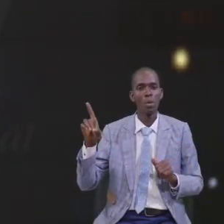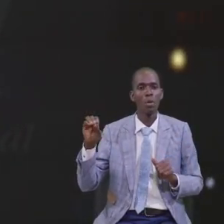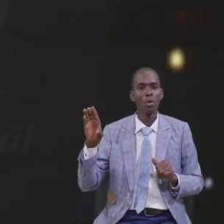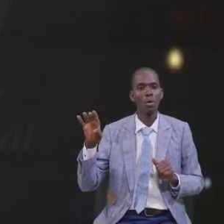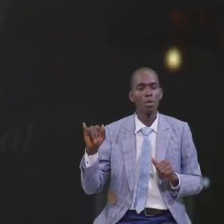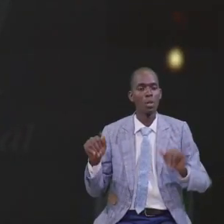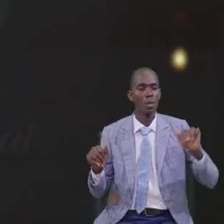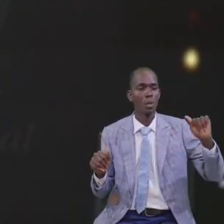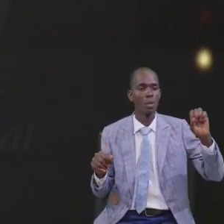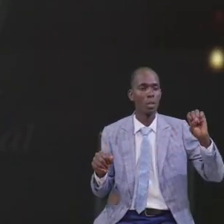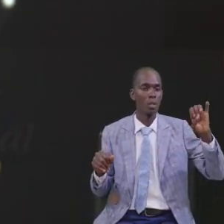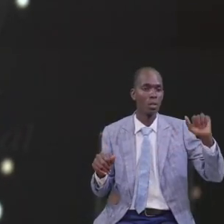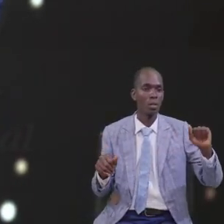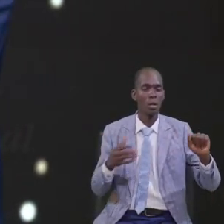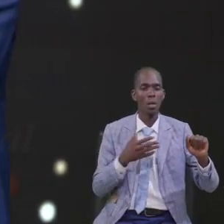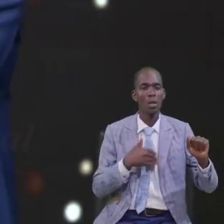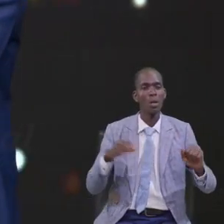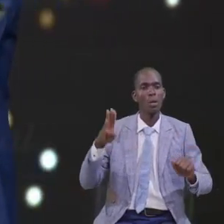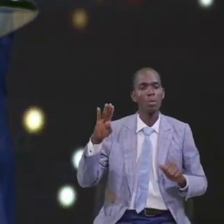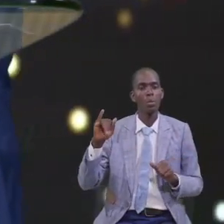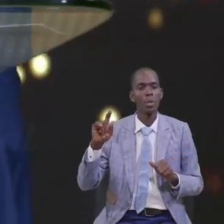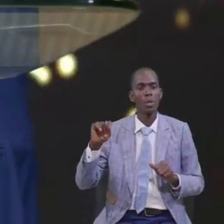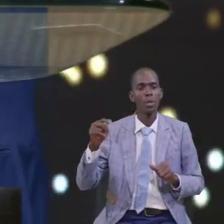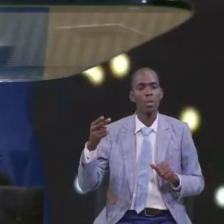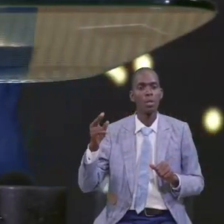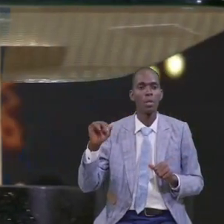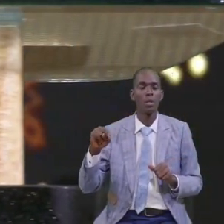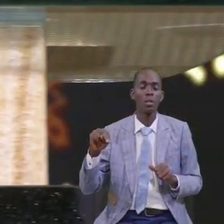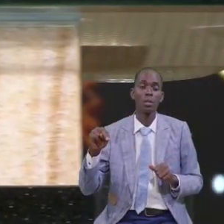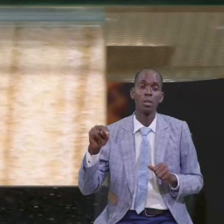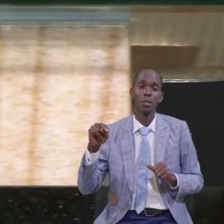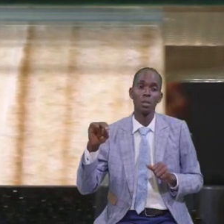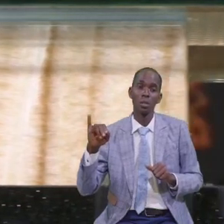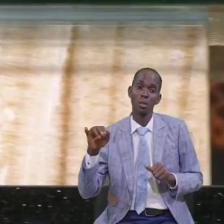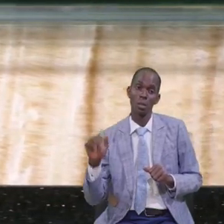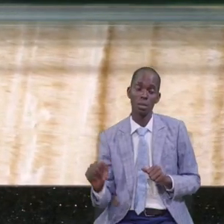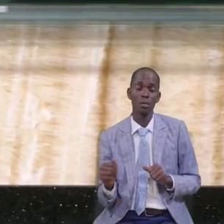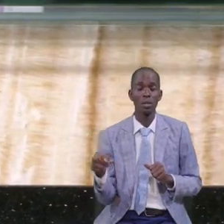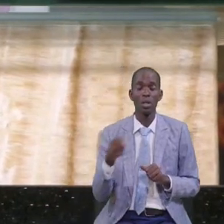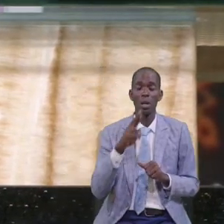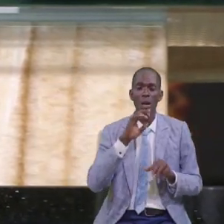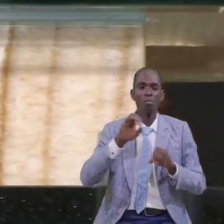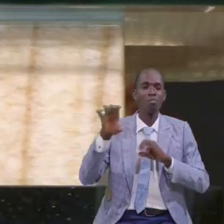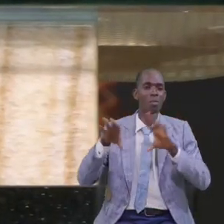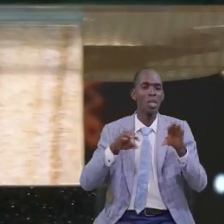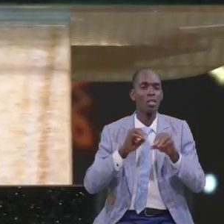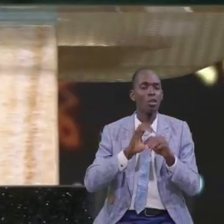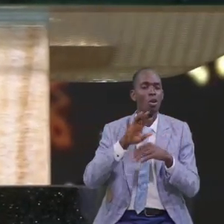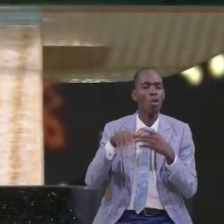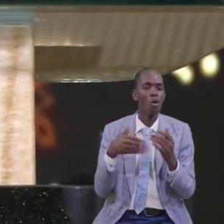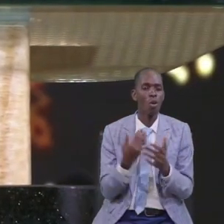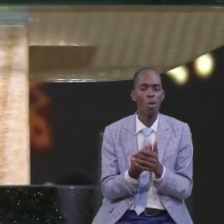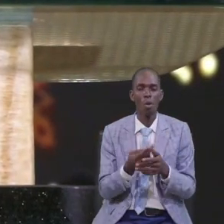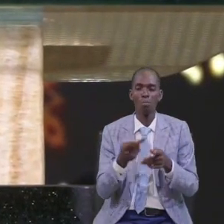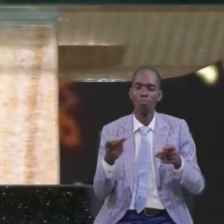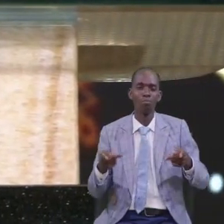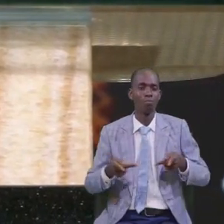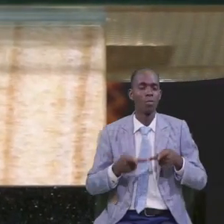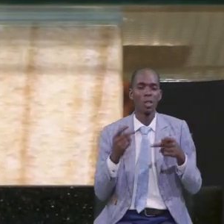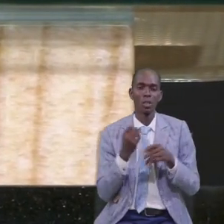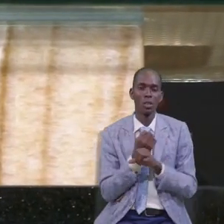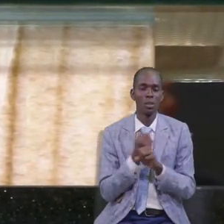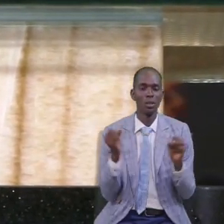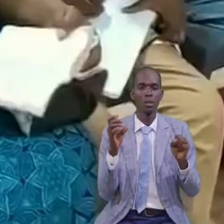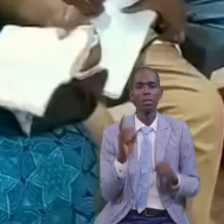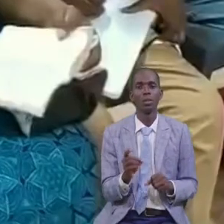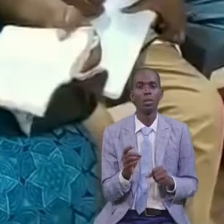and Bithynia. They're scattered in all lands. The justified. Three